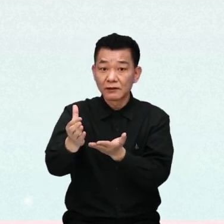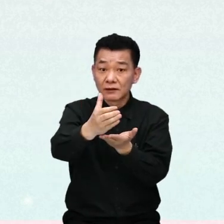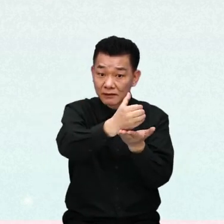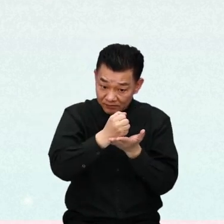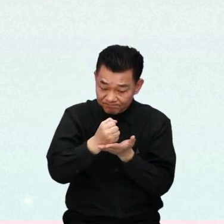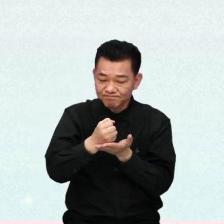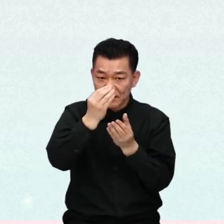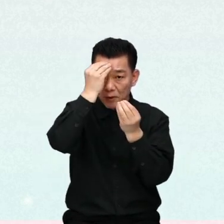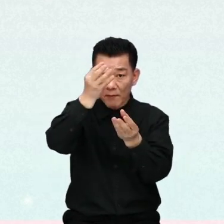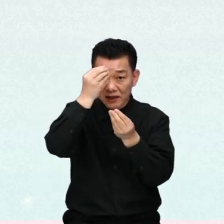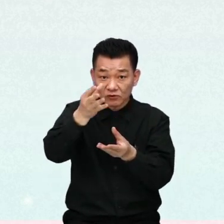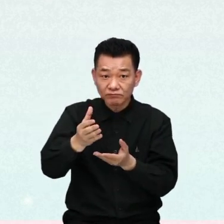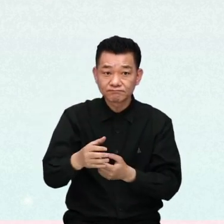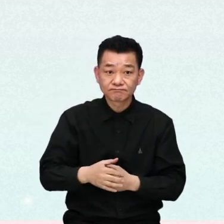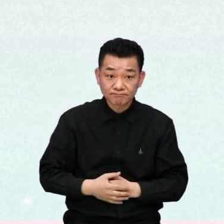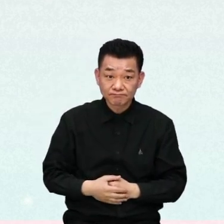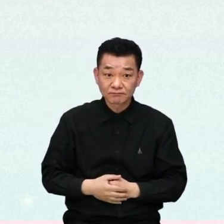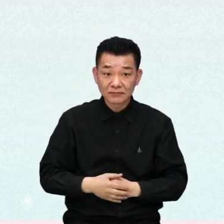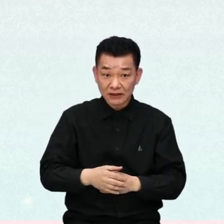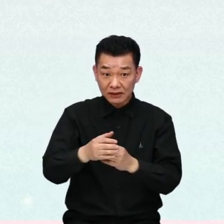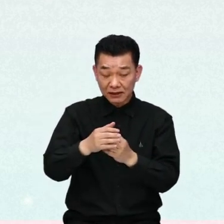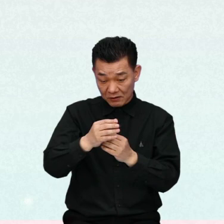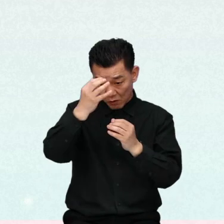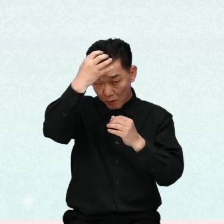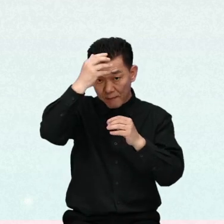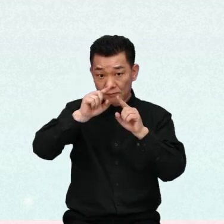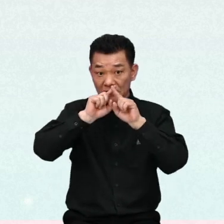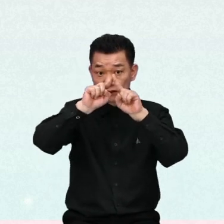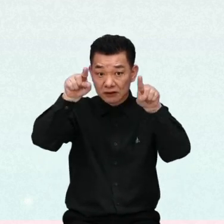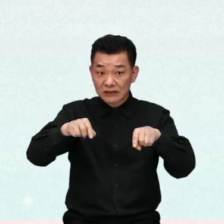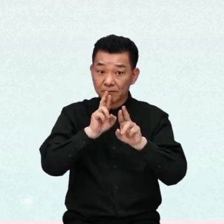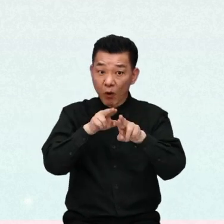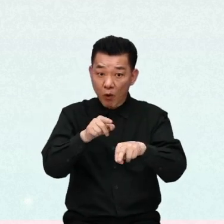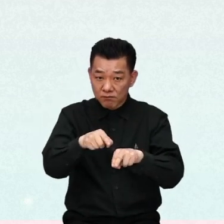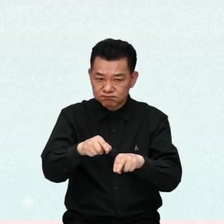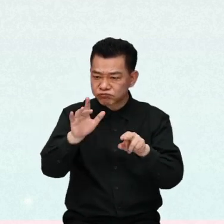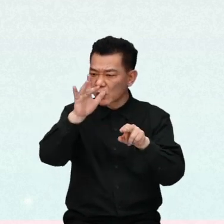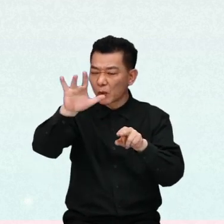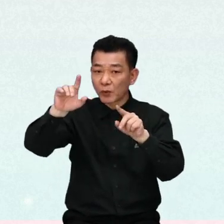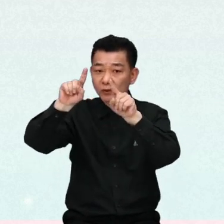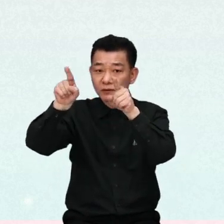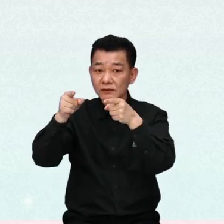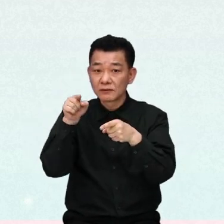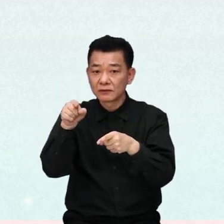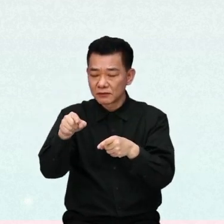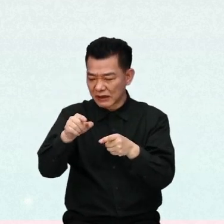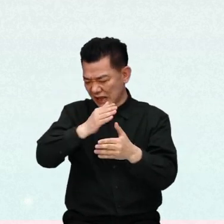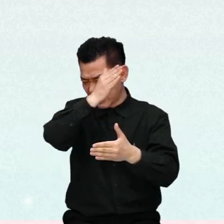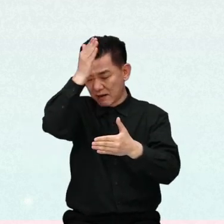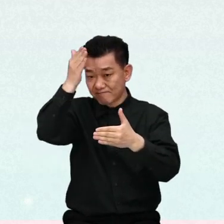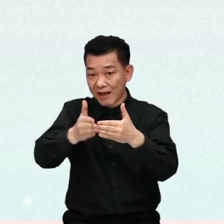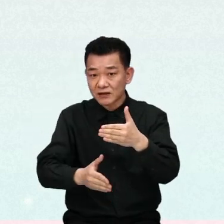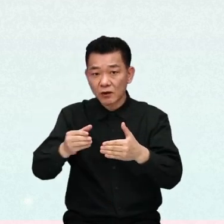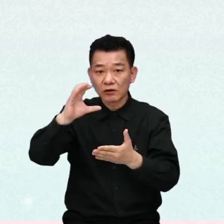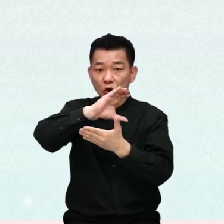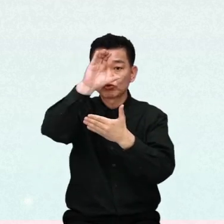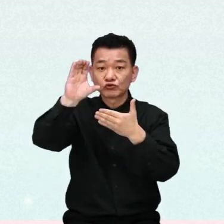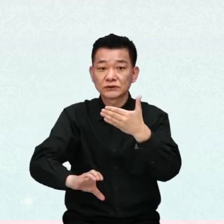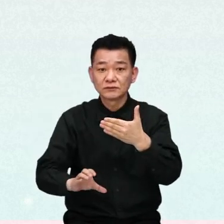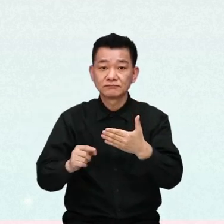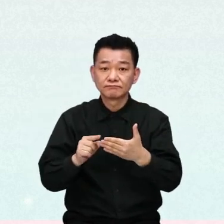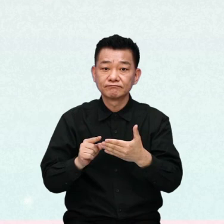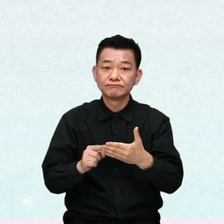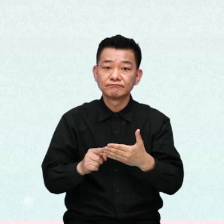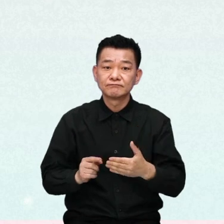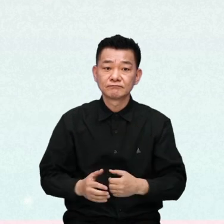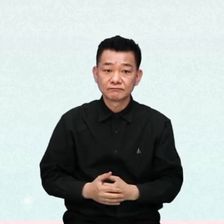the consideration of report, consideration of the reports by states parties, blank, implementing final